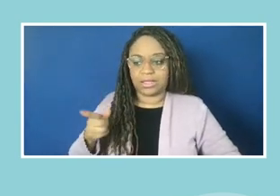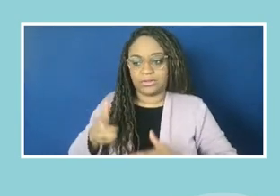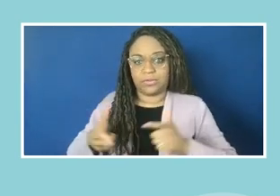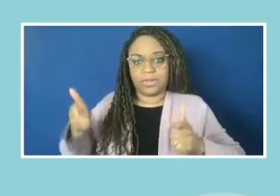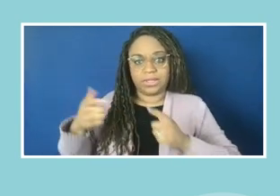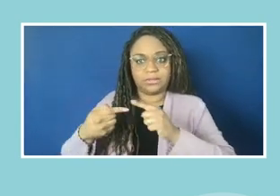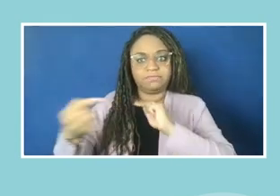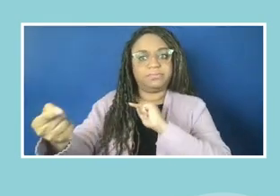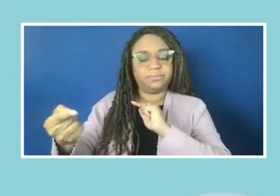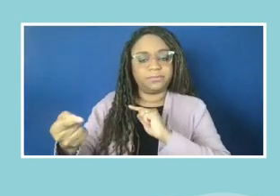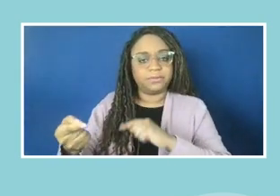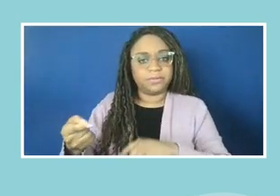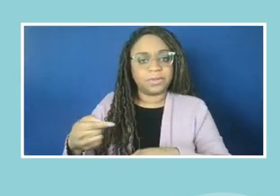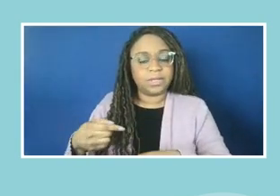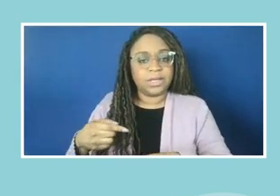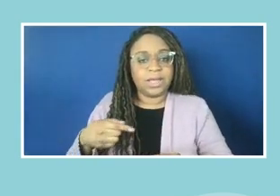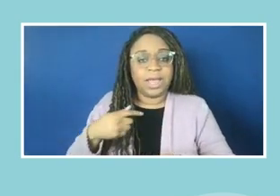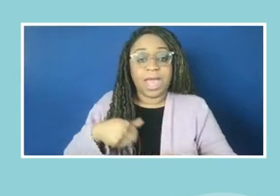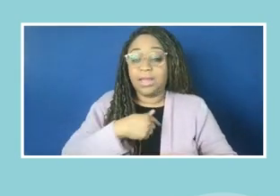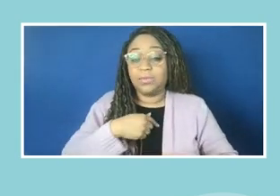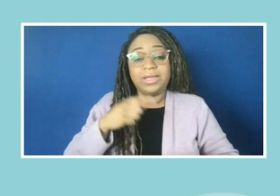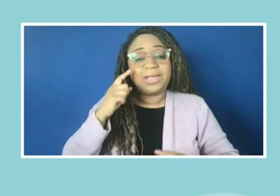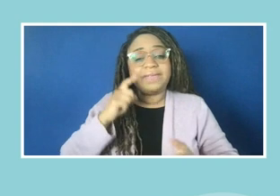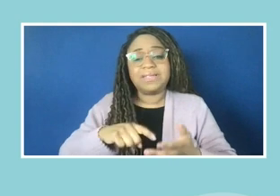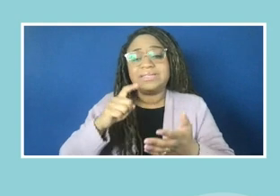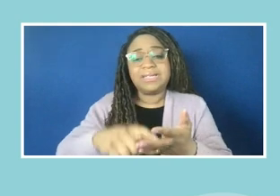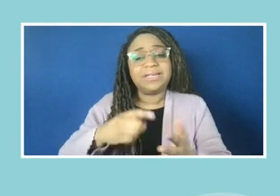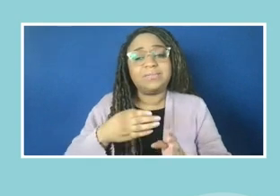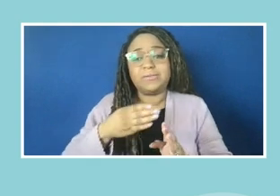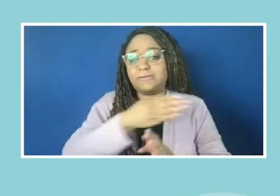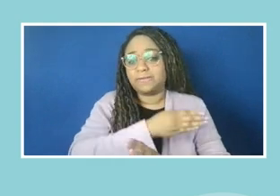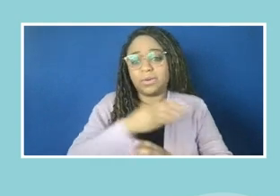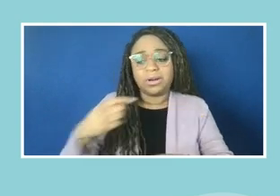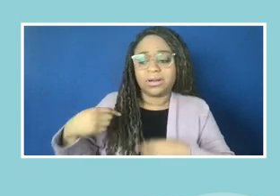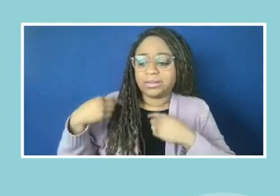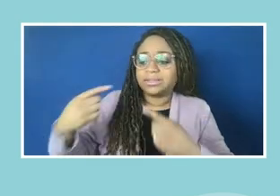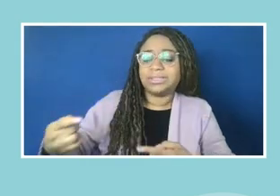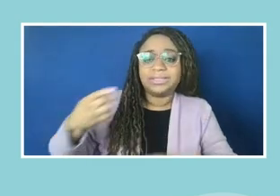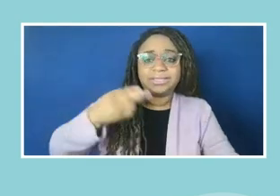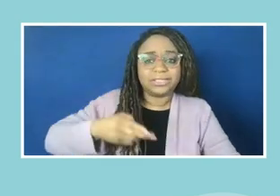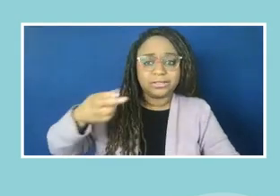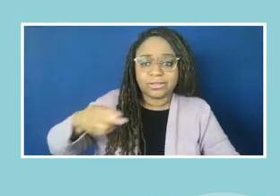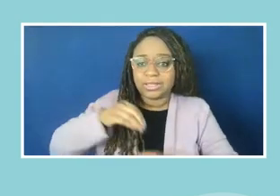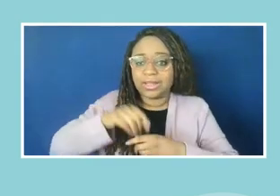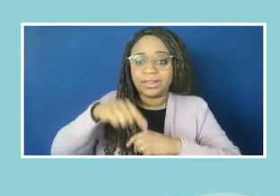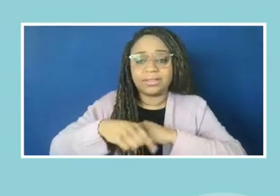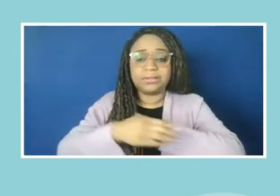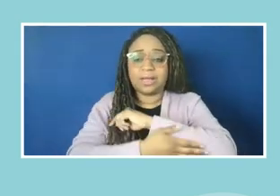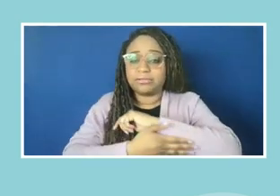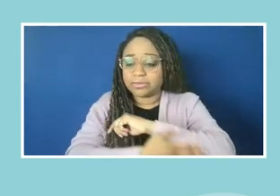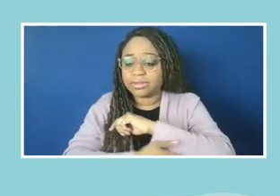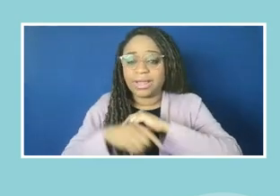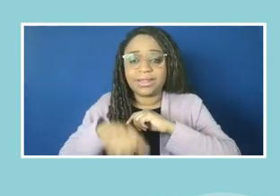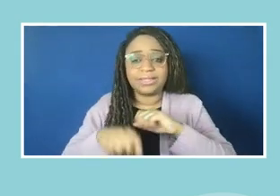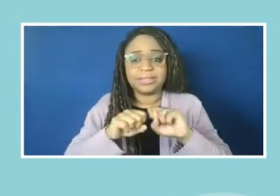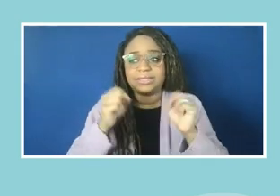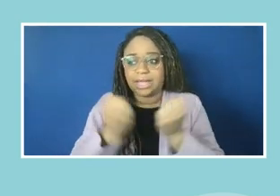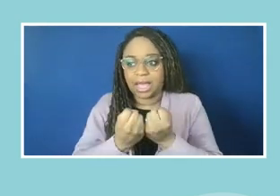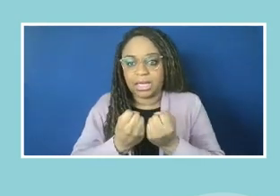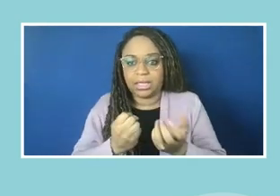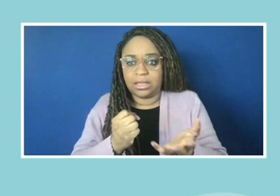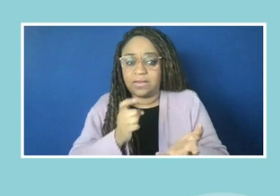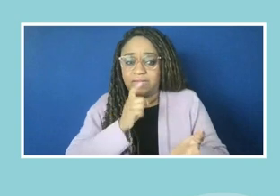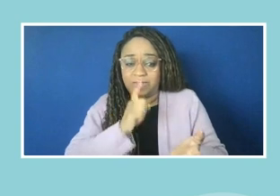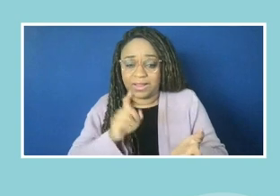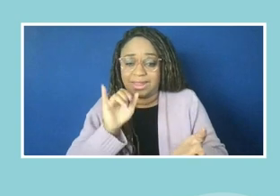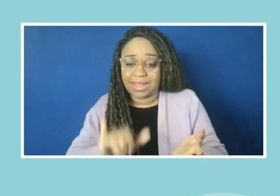And we have seen it before. We have seen it before throughout history in this country, in this society. It's what built this country. You